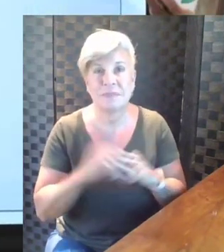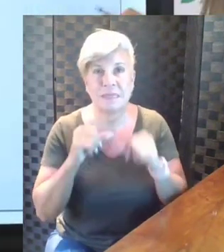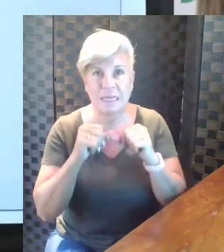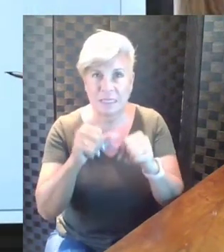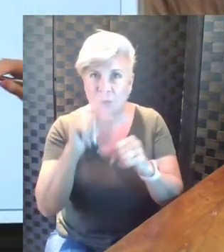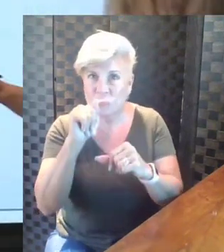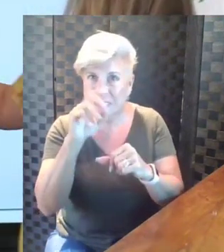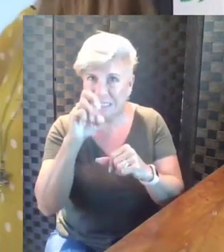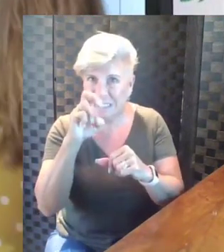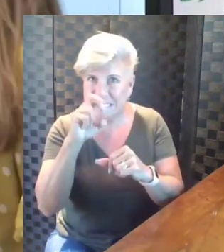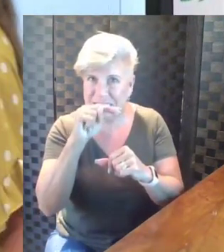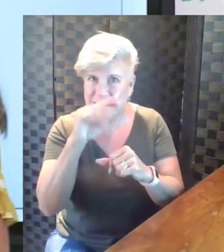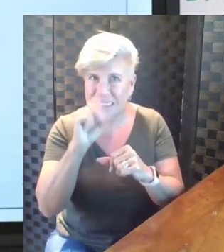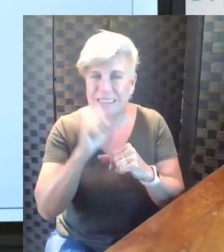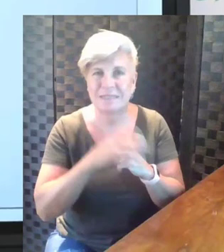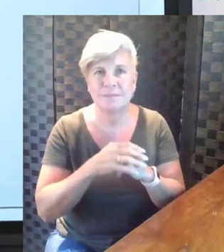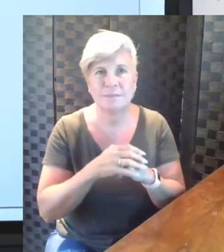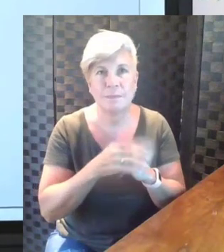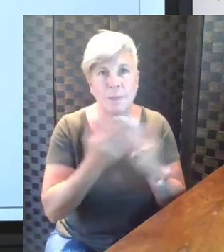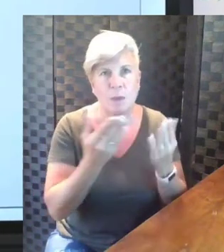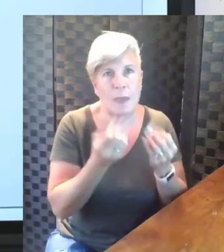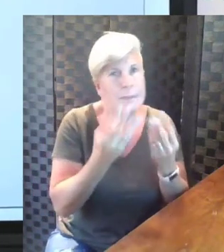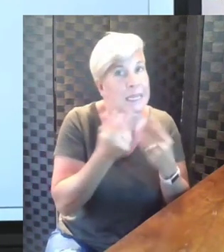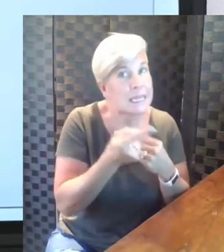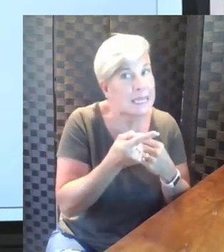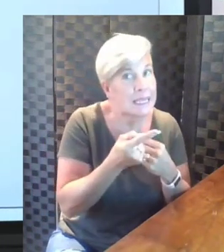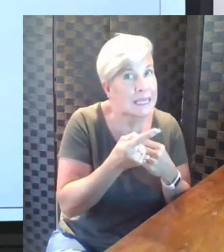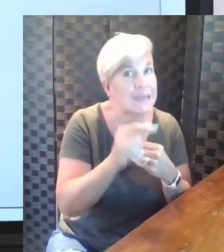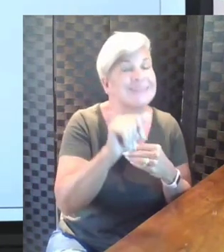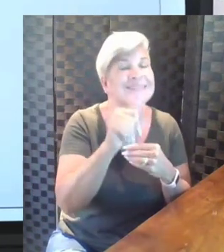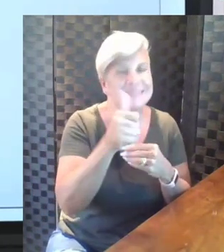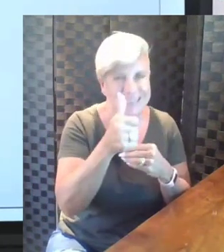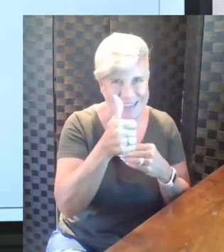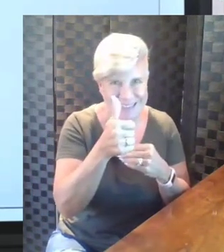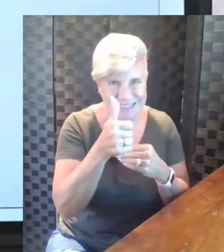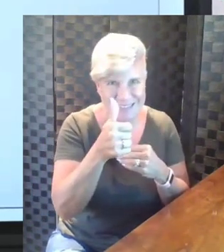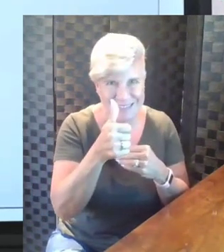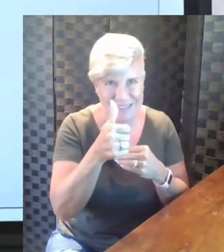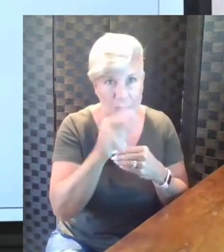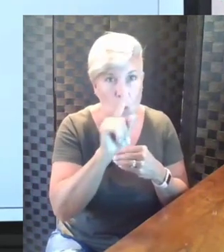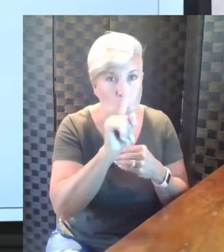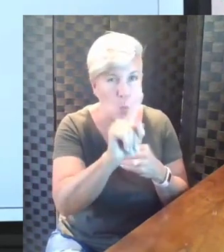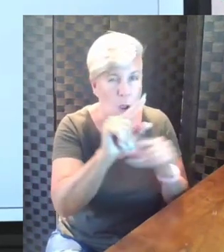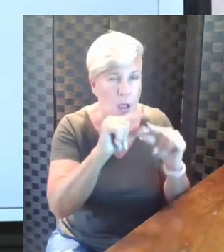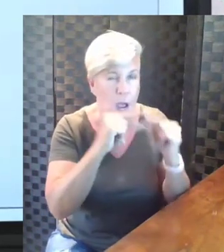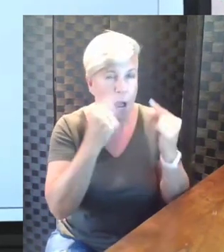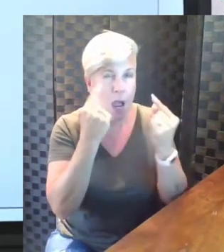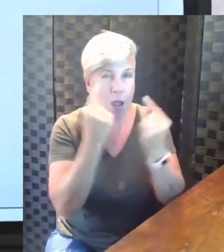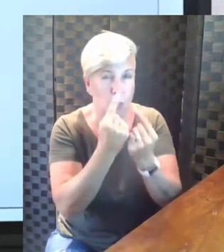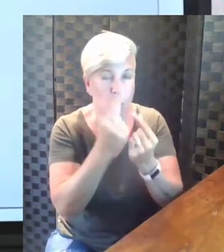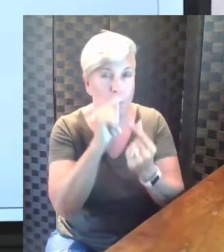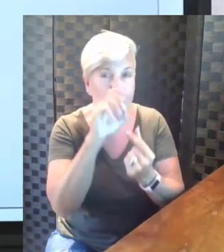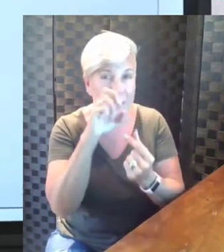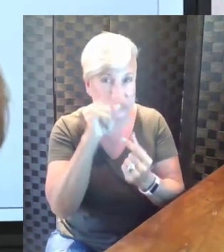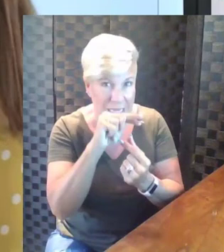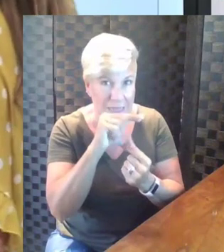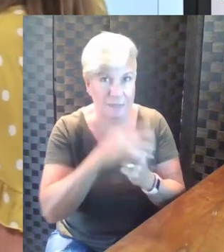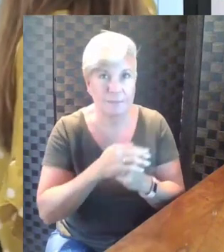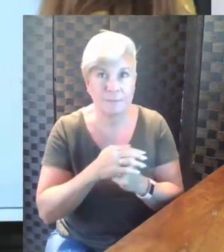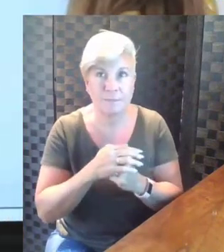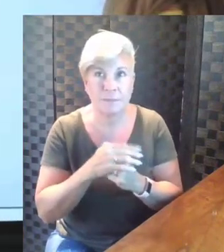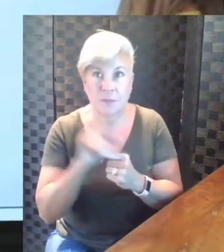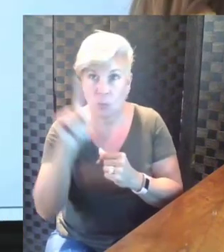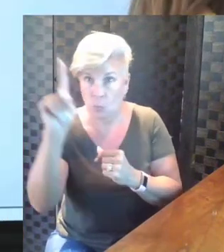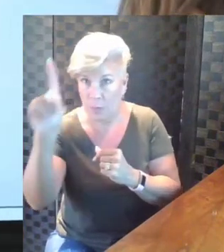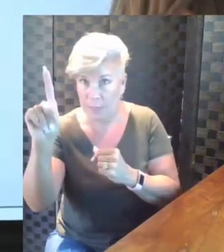teens. So we have here a group of 10. And remember, we're trusting that every time we see it. So I'm going